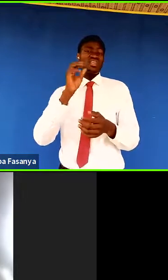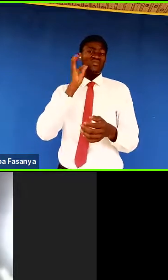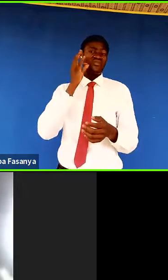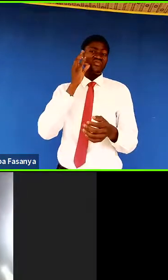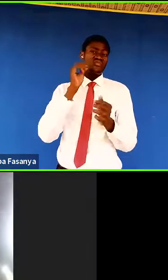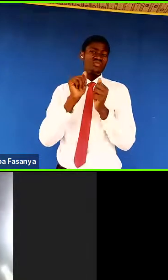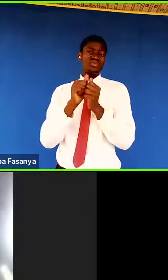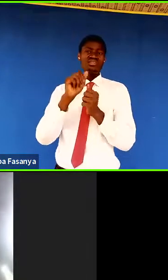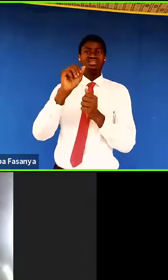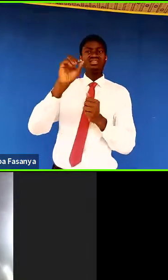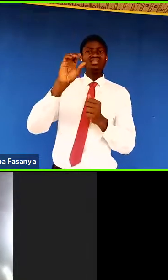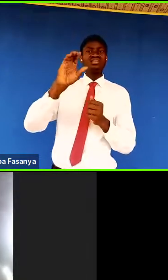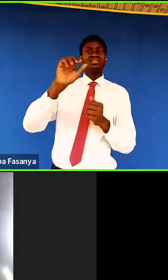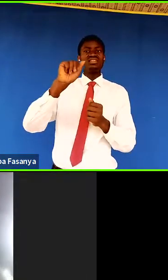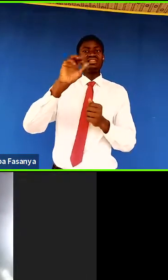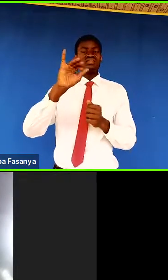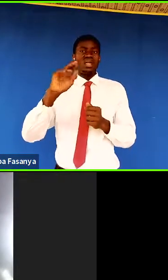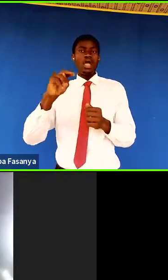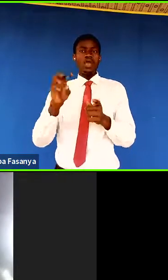skincare, women particular about,